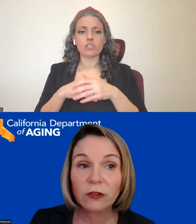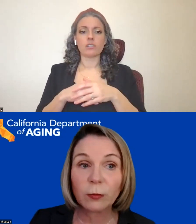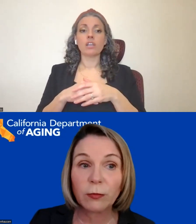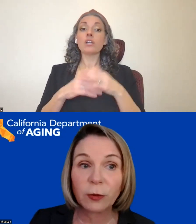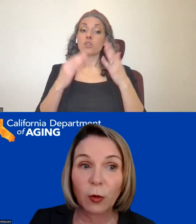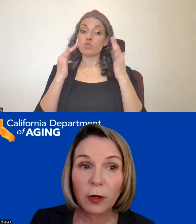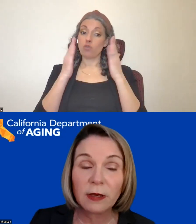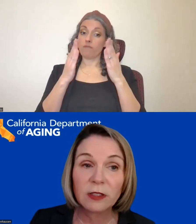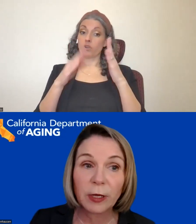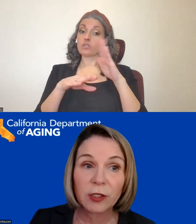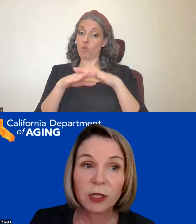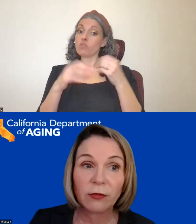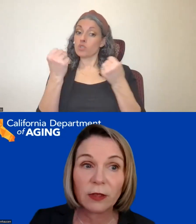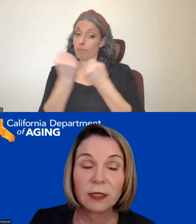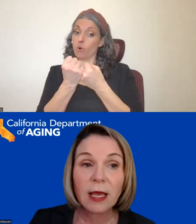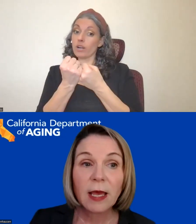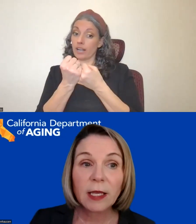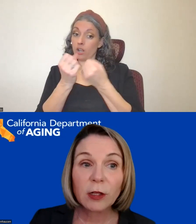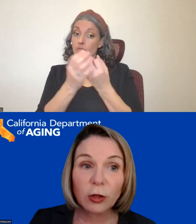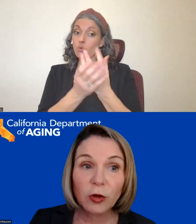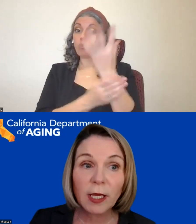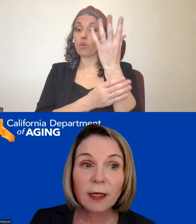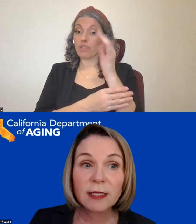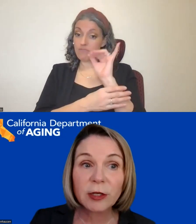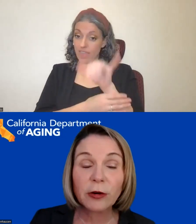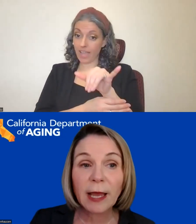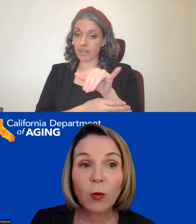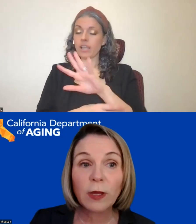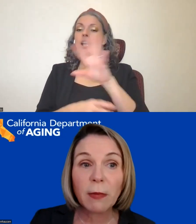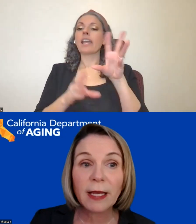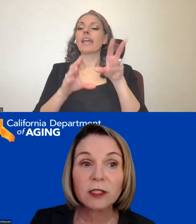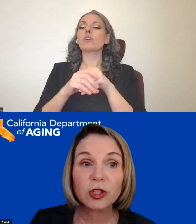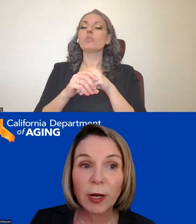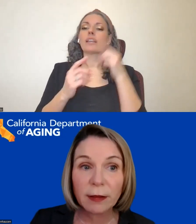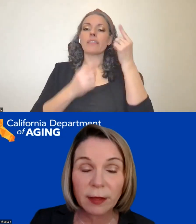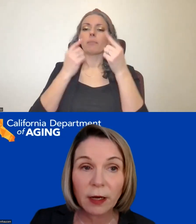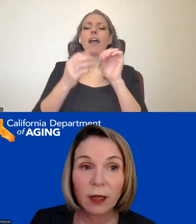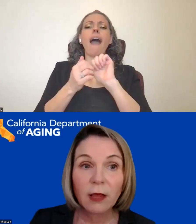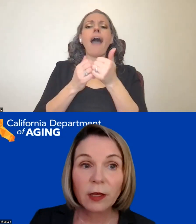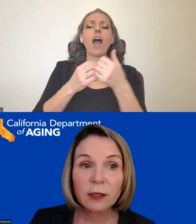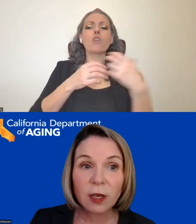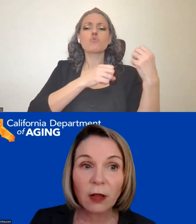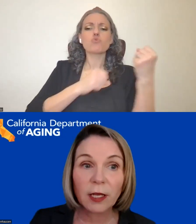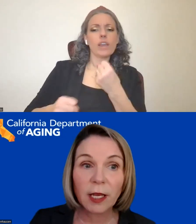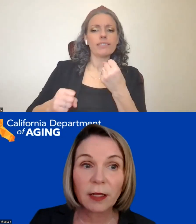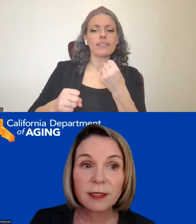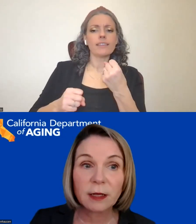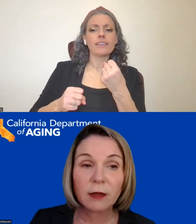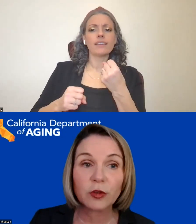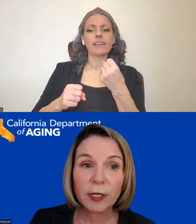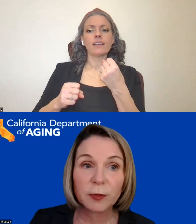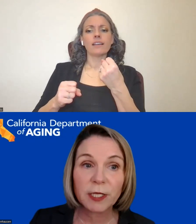on supporting the expansion of this, including considering how we might strengthen the